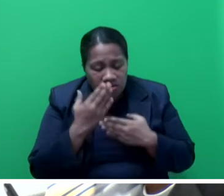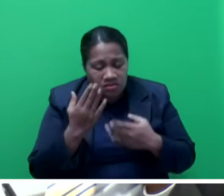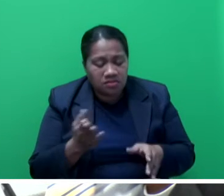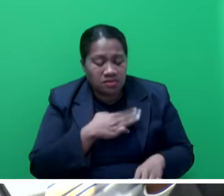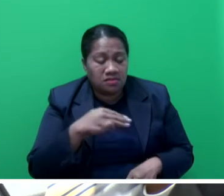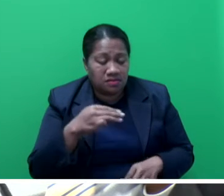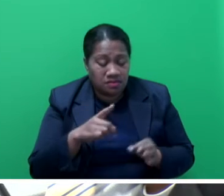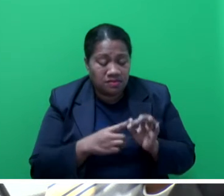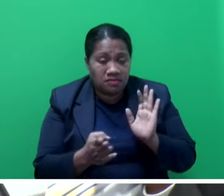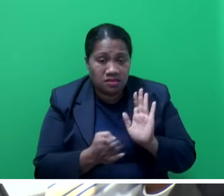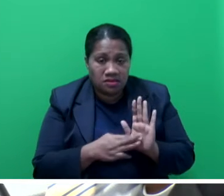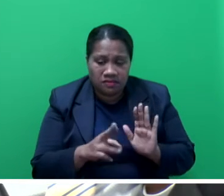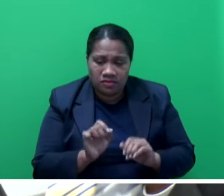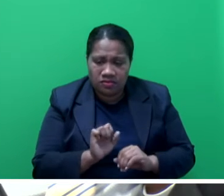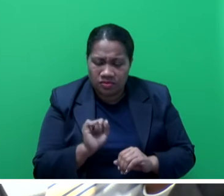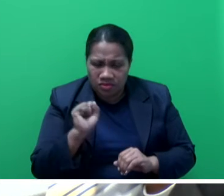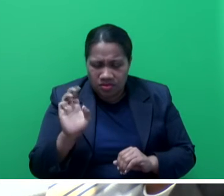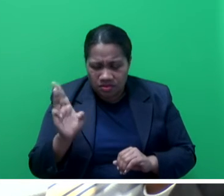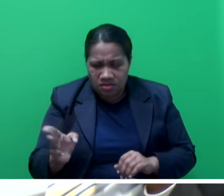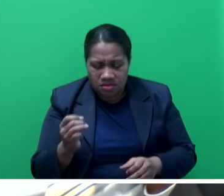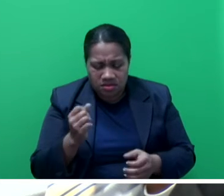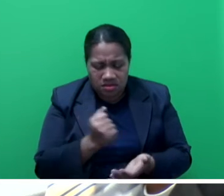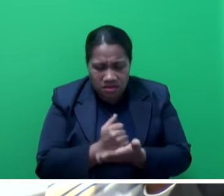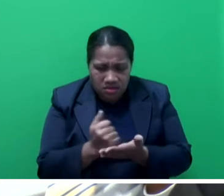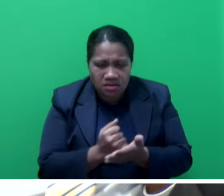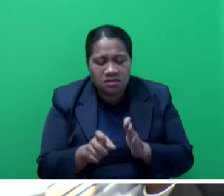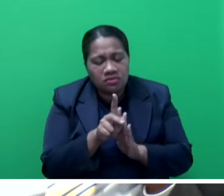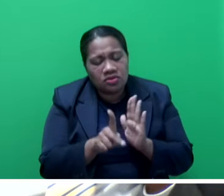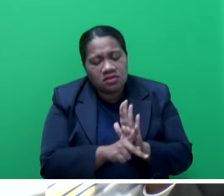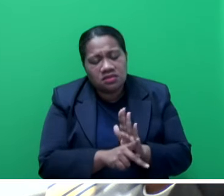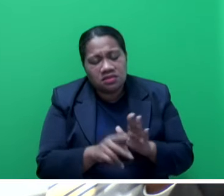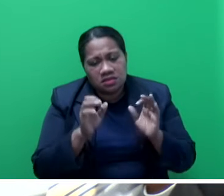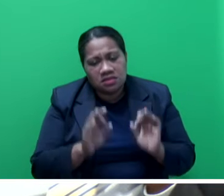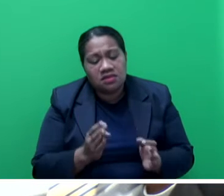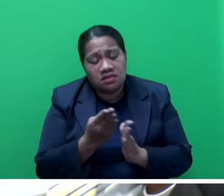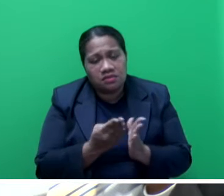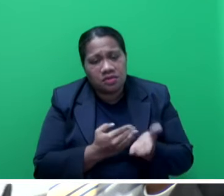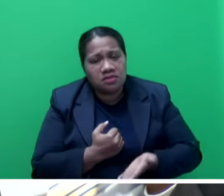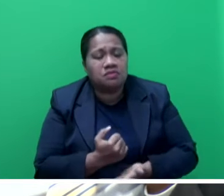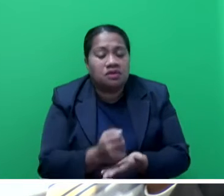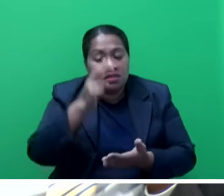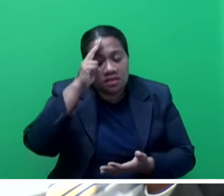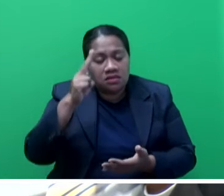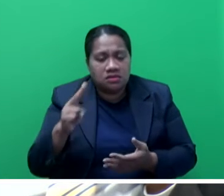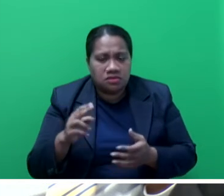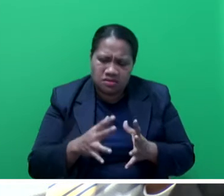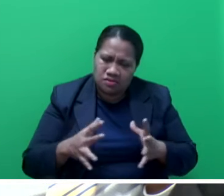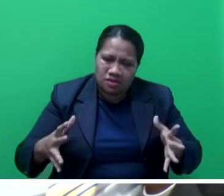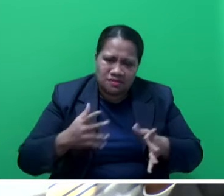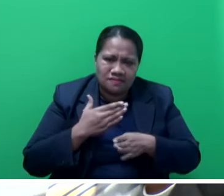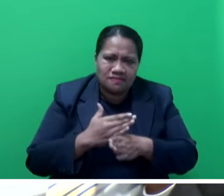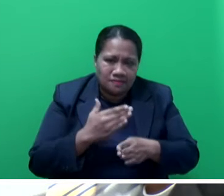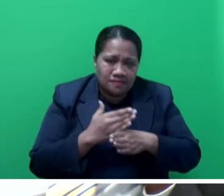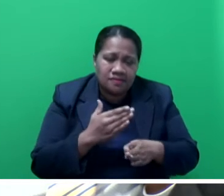initial stages through many policy decisions, budgetary supports, and nationwide actions. And as I speak today, we are